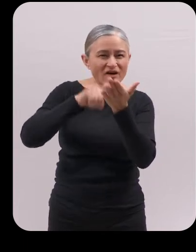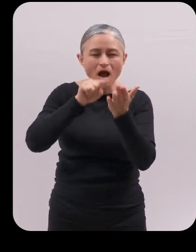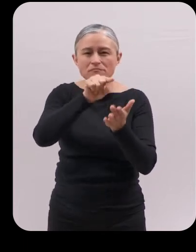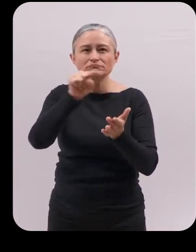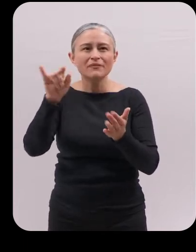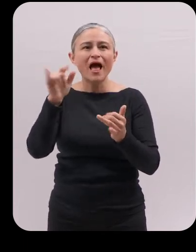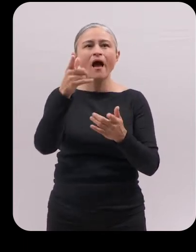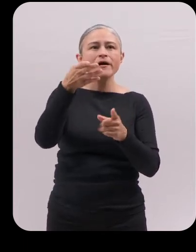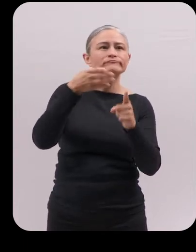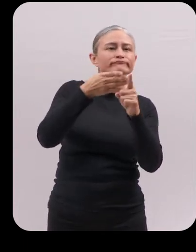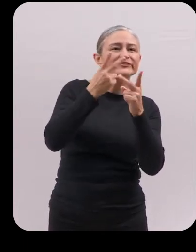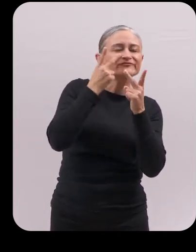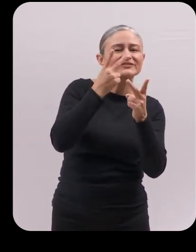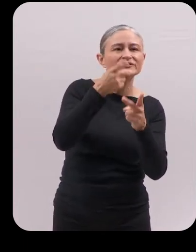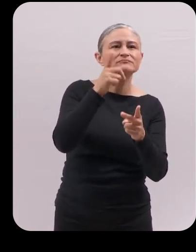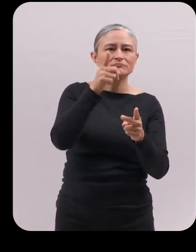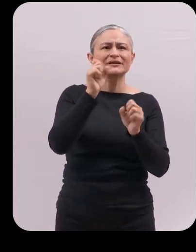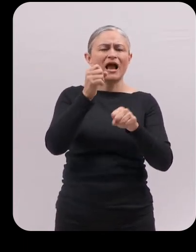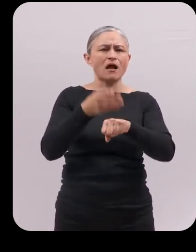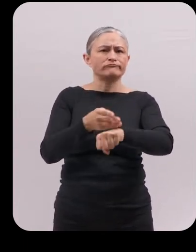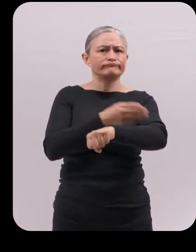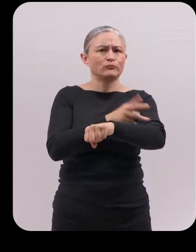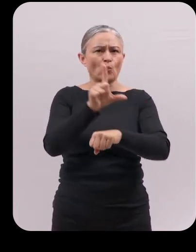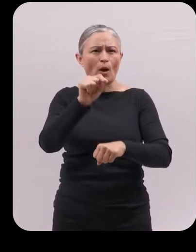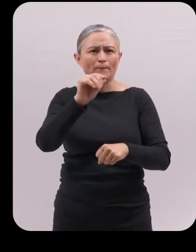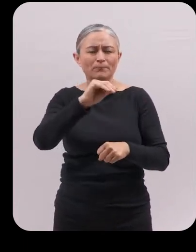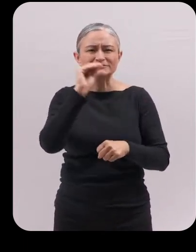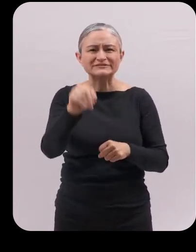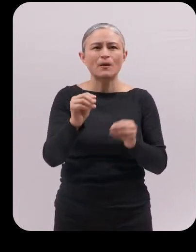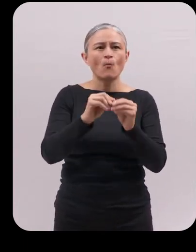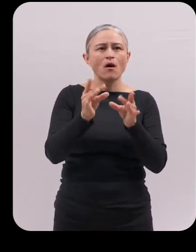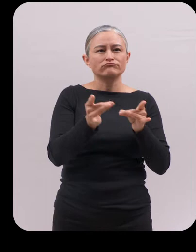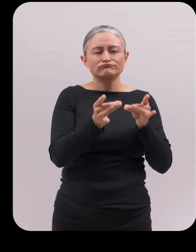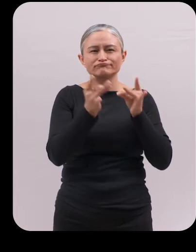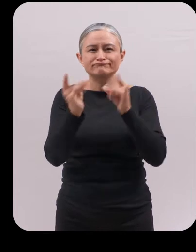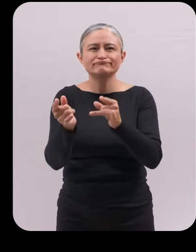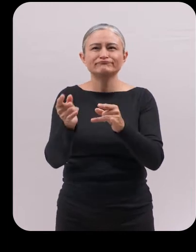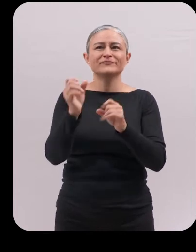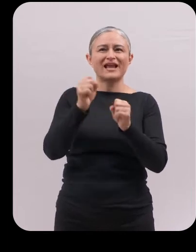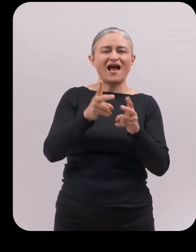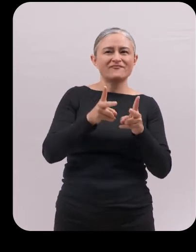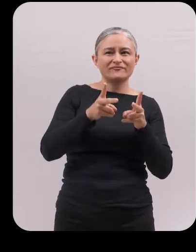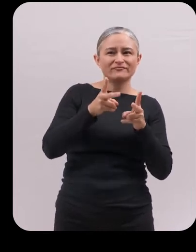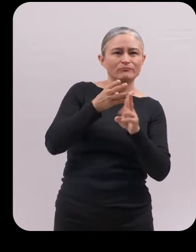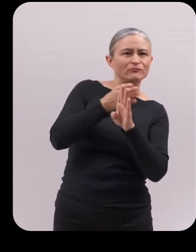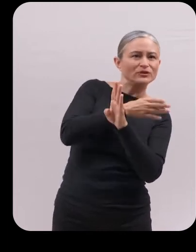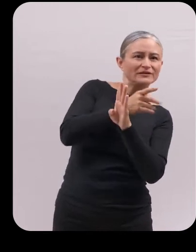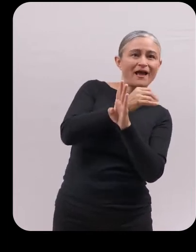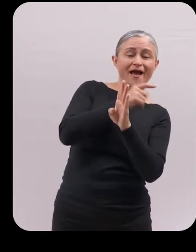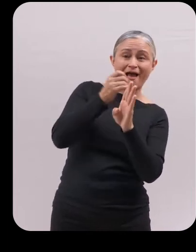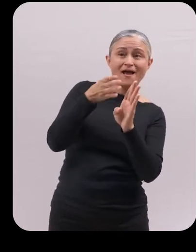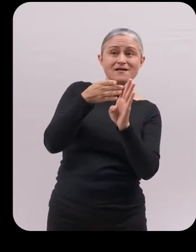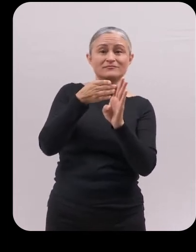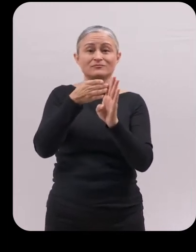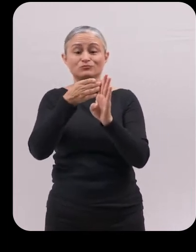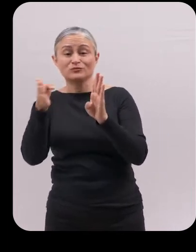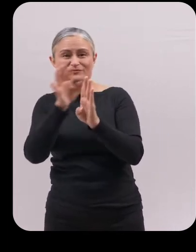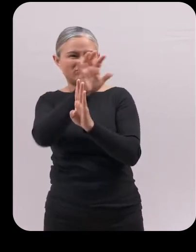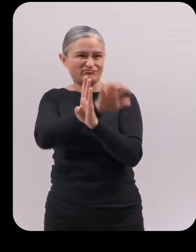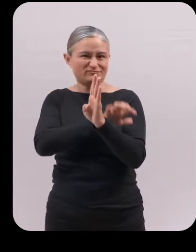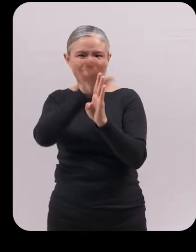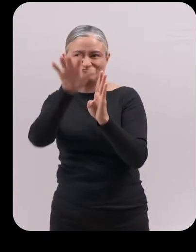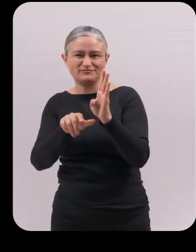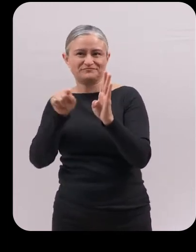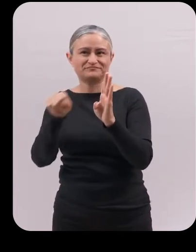visit, they optimized another 20% and increased the efficiency of prefetched and pre-rendered sites.